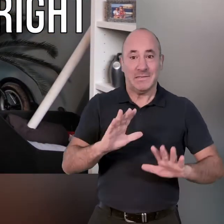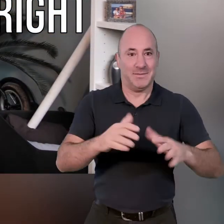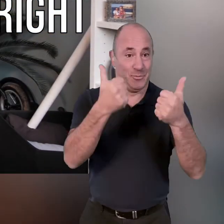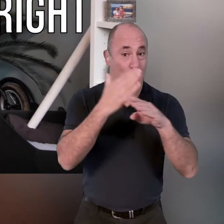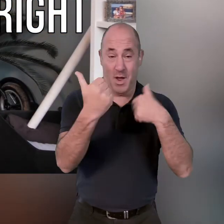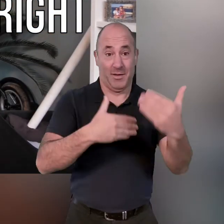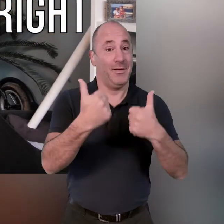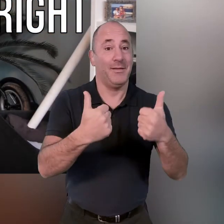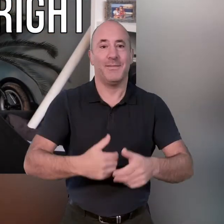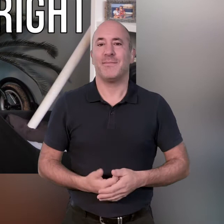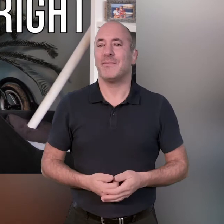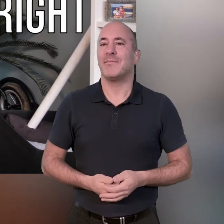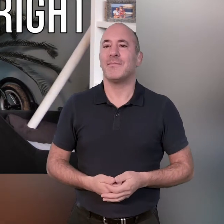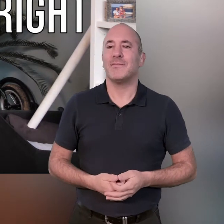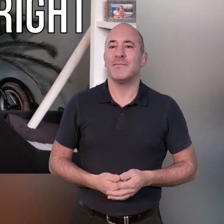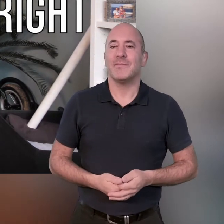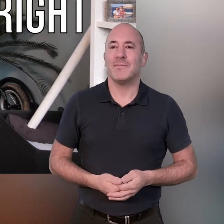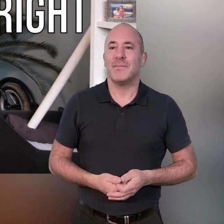to overhead press.